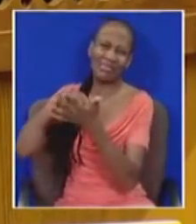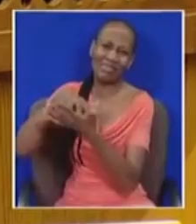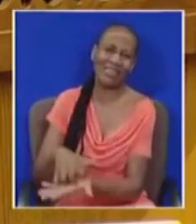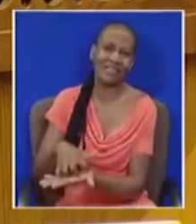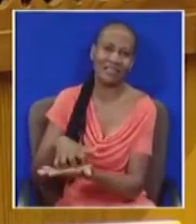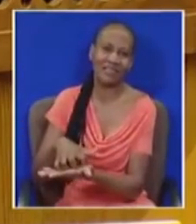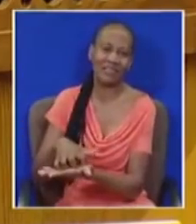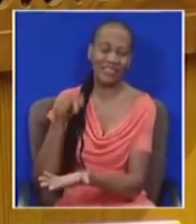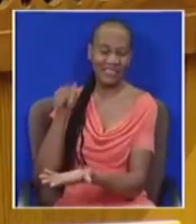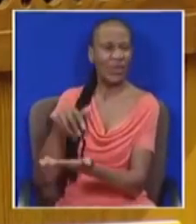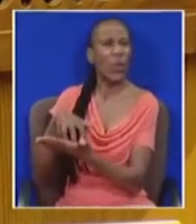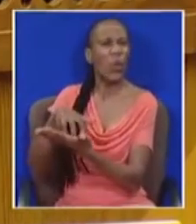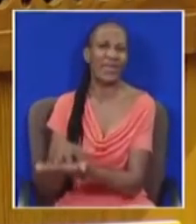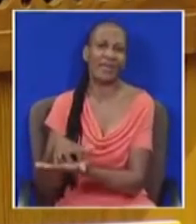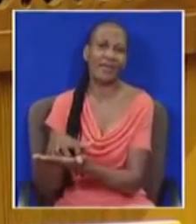which, in fact,